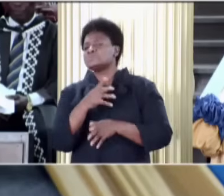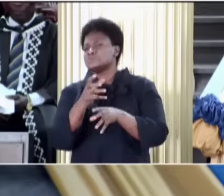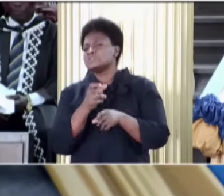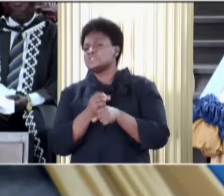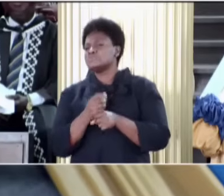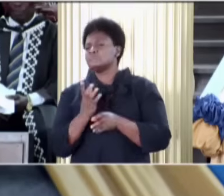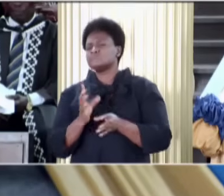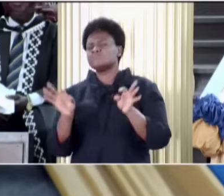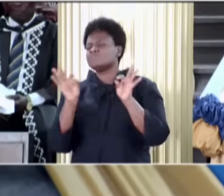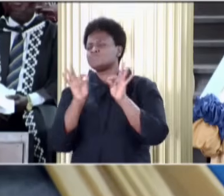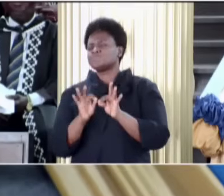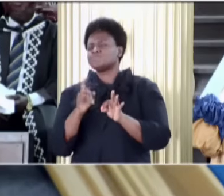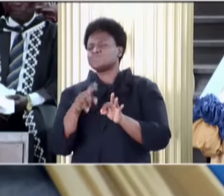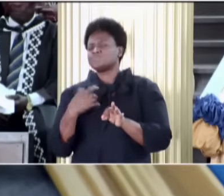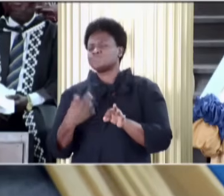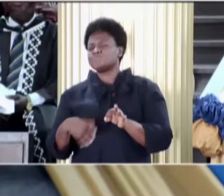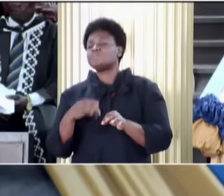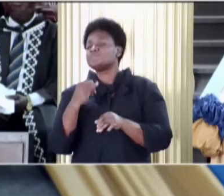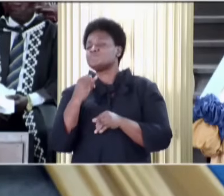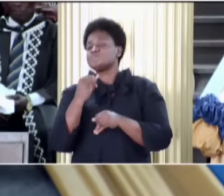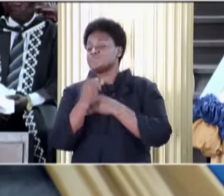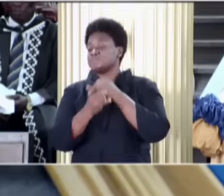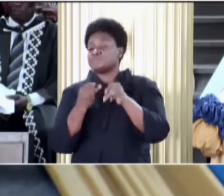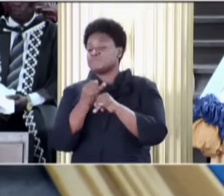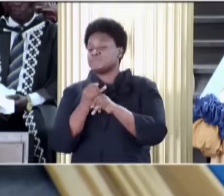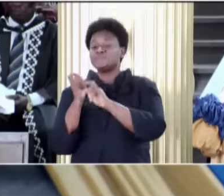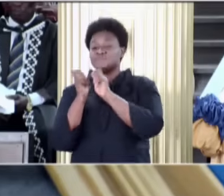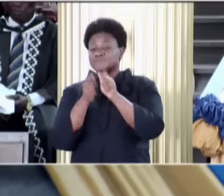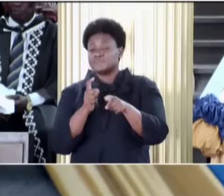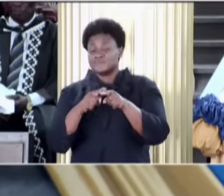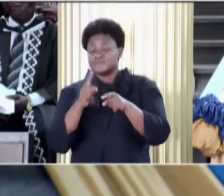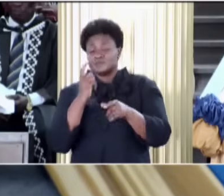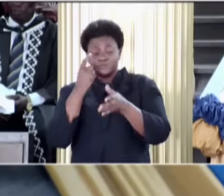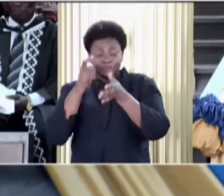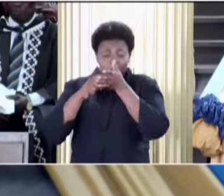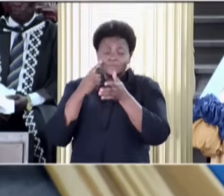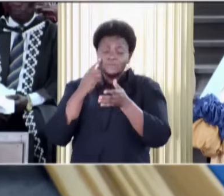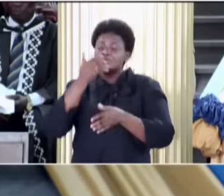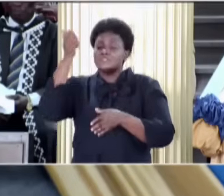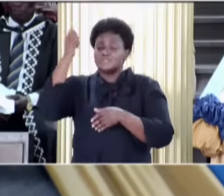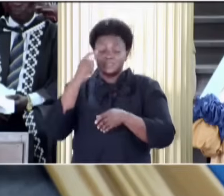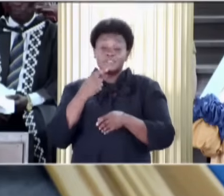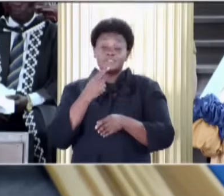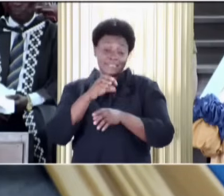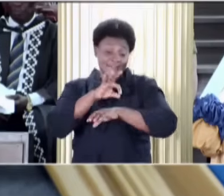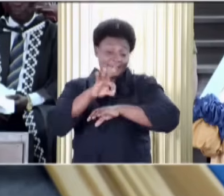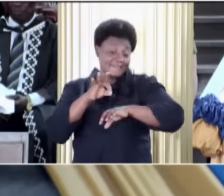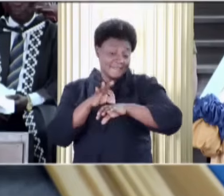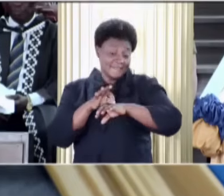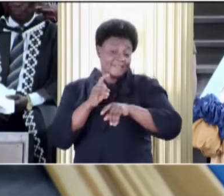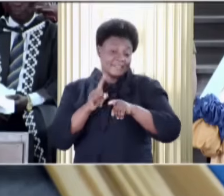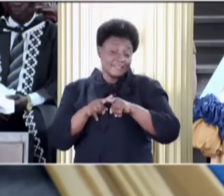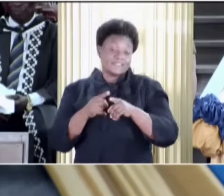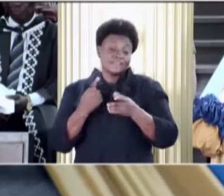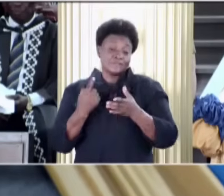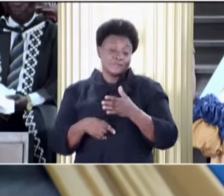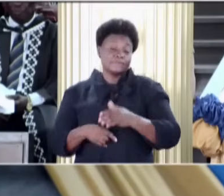prestigious international honors and recognition for excellence in their fields, and I'll mention a